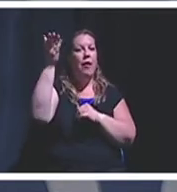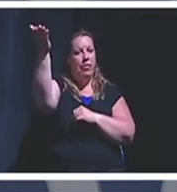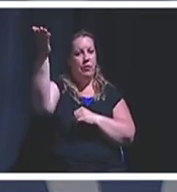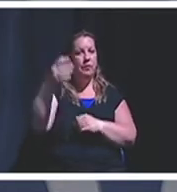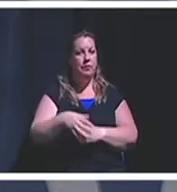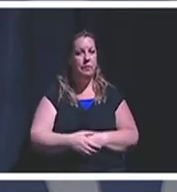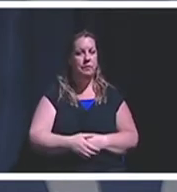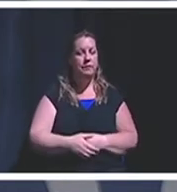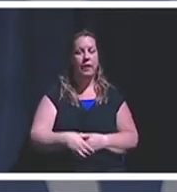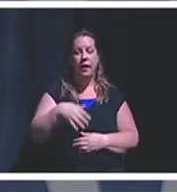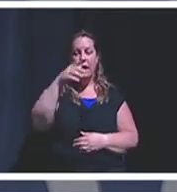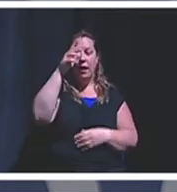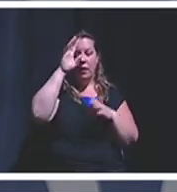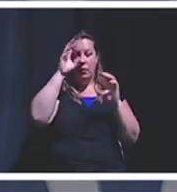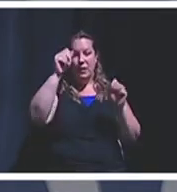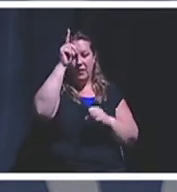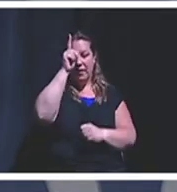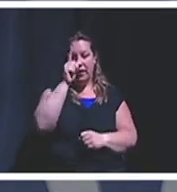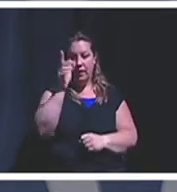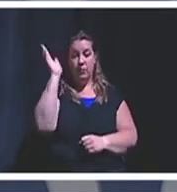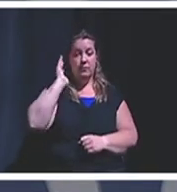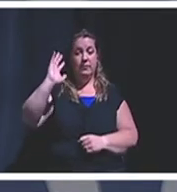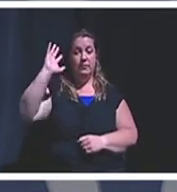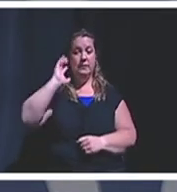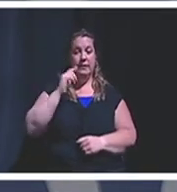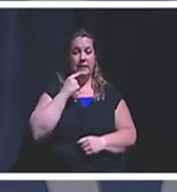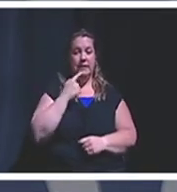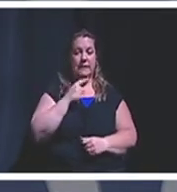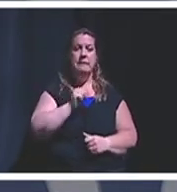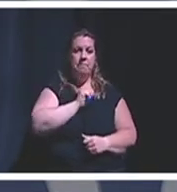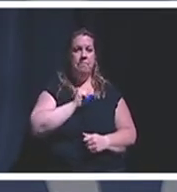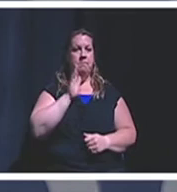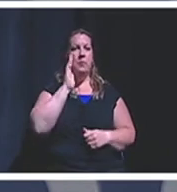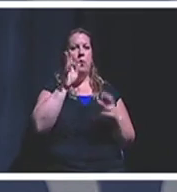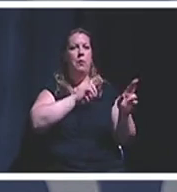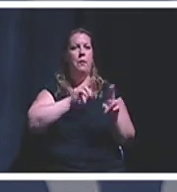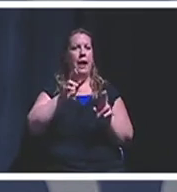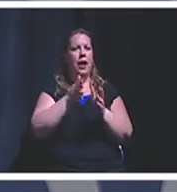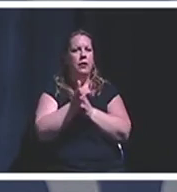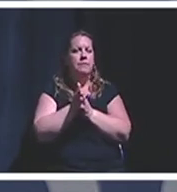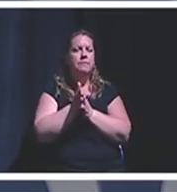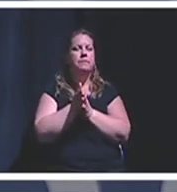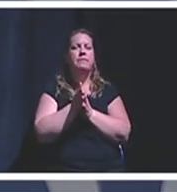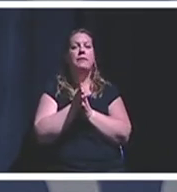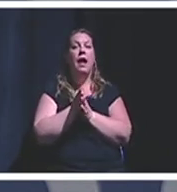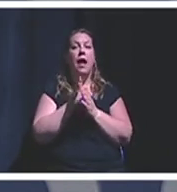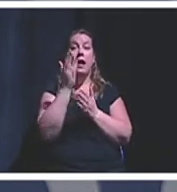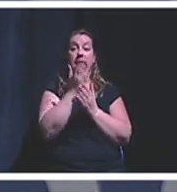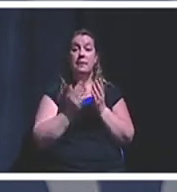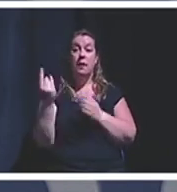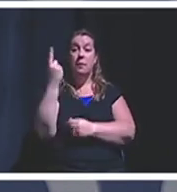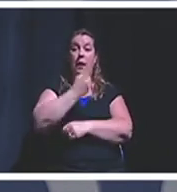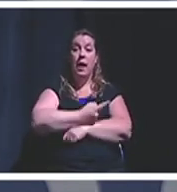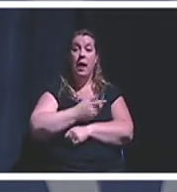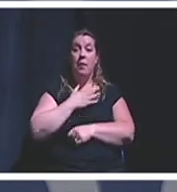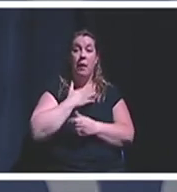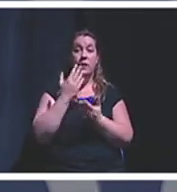Abraham Lincoln once said, "I will prepare, and someday my chance will come."